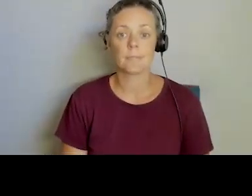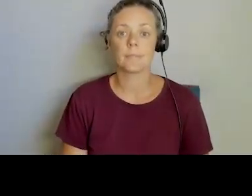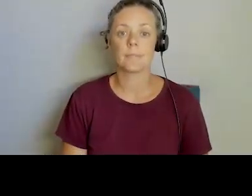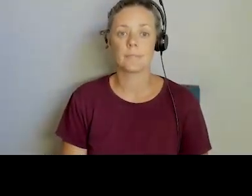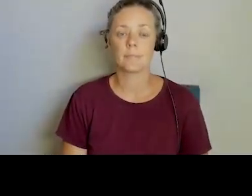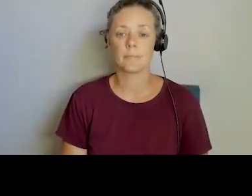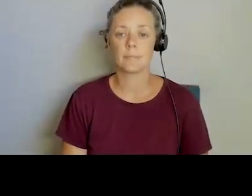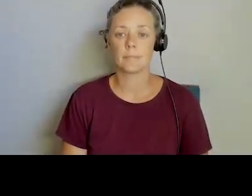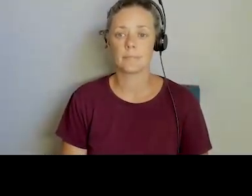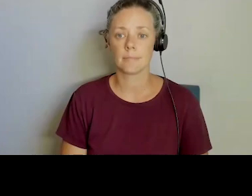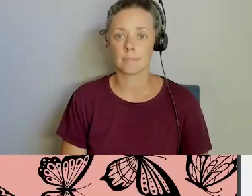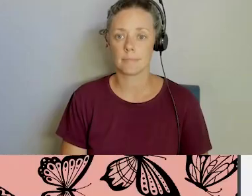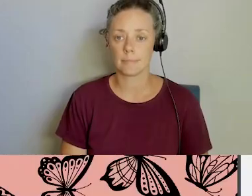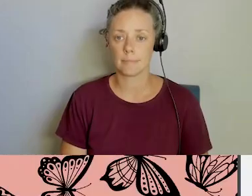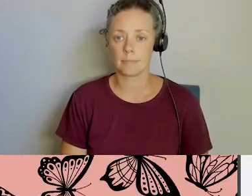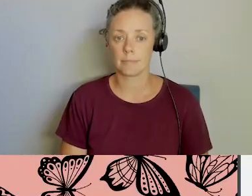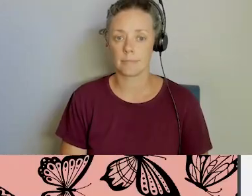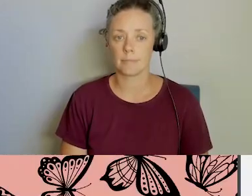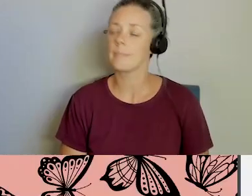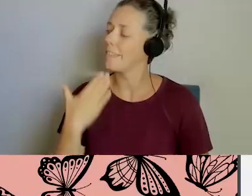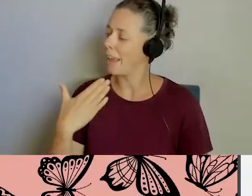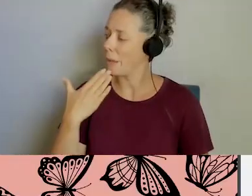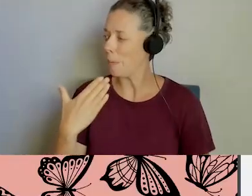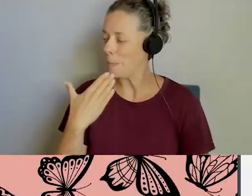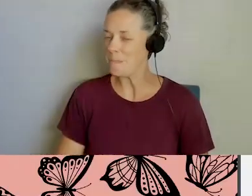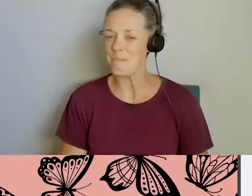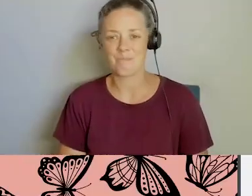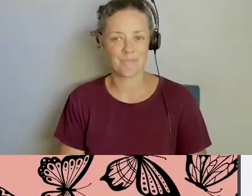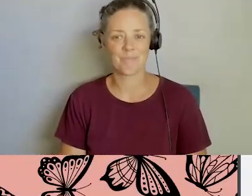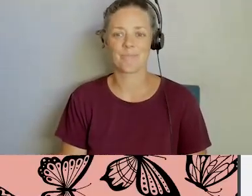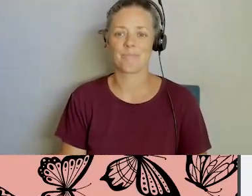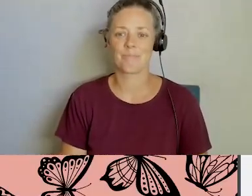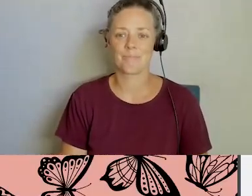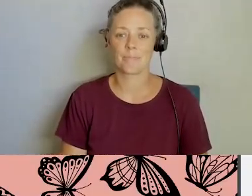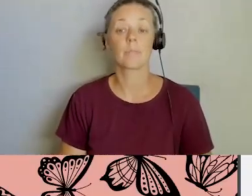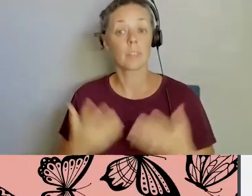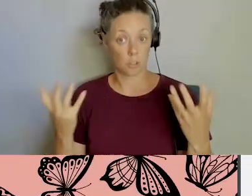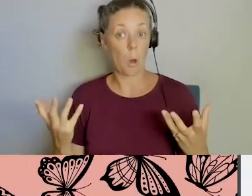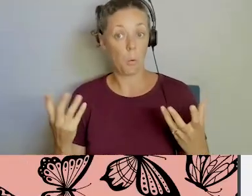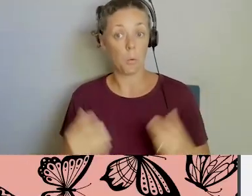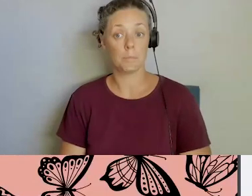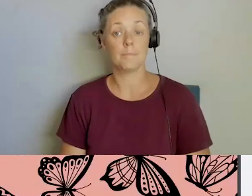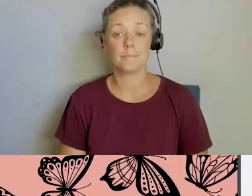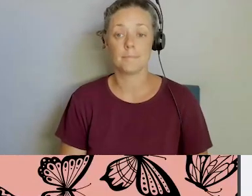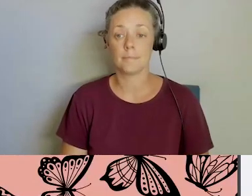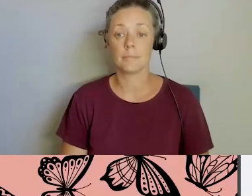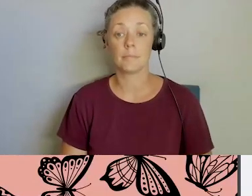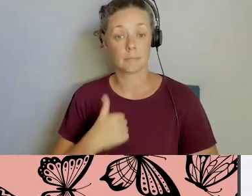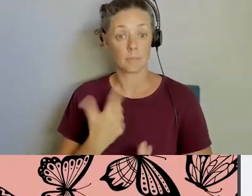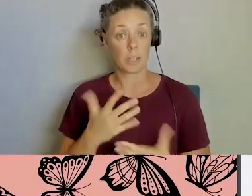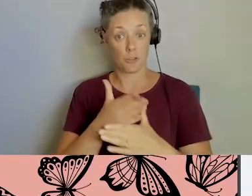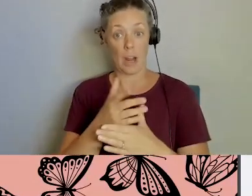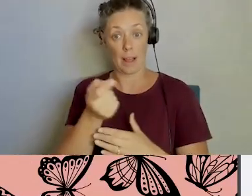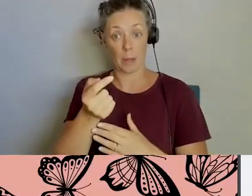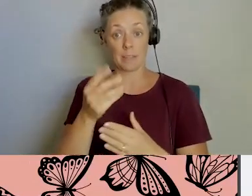There we go. Thank you, Chris. Of course. So I just want to share a little bit